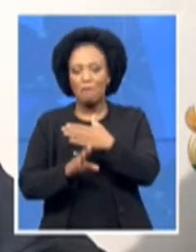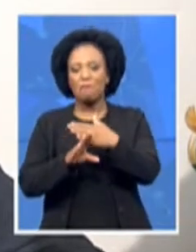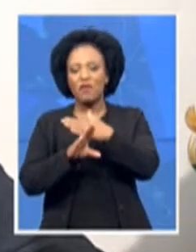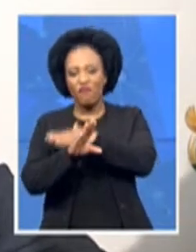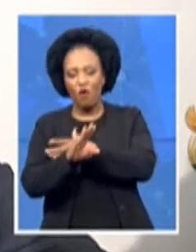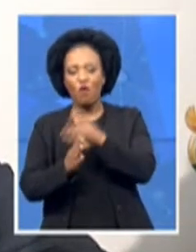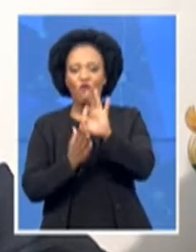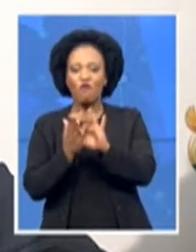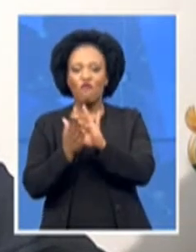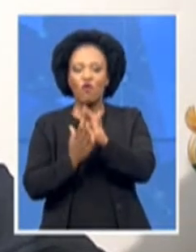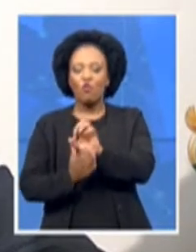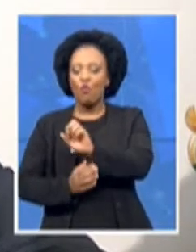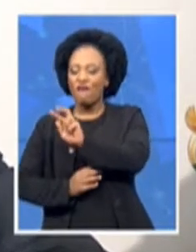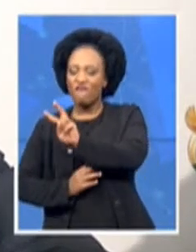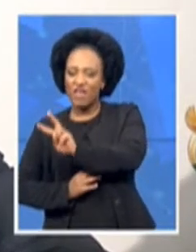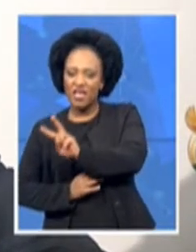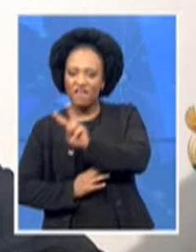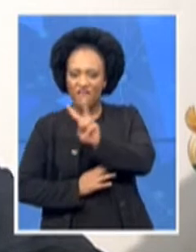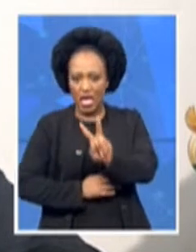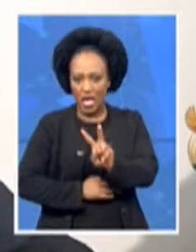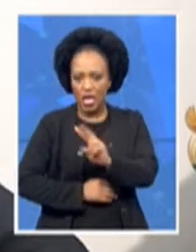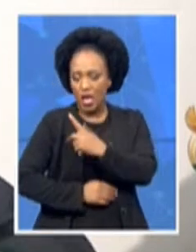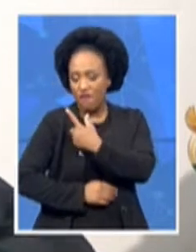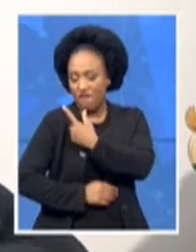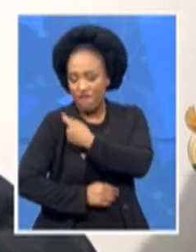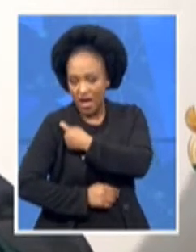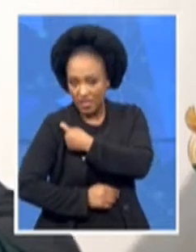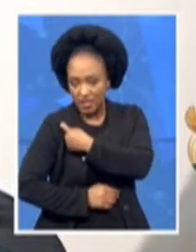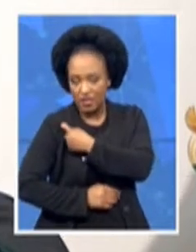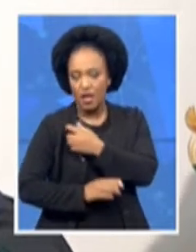Vaccinate before you vote. Thank you.